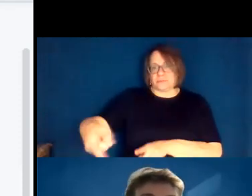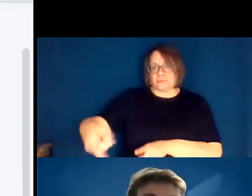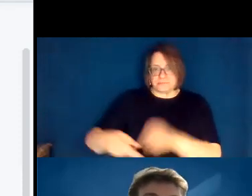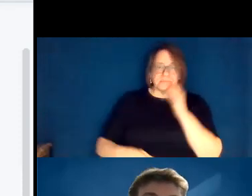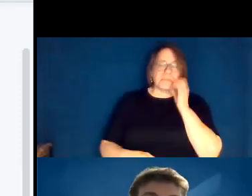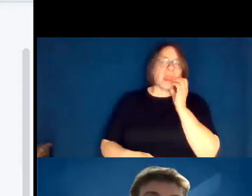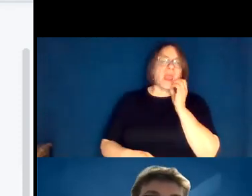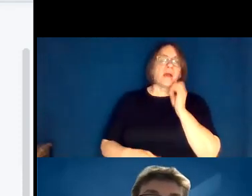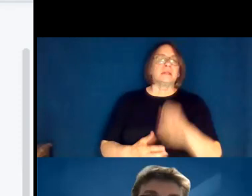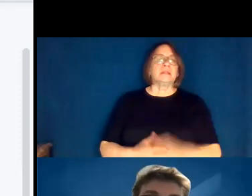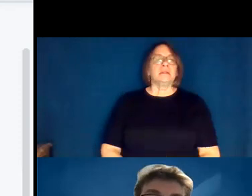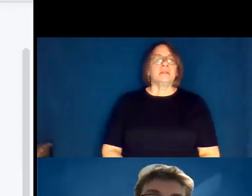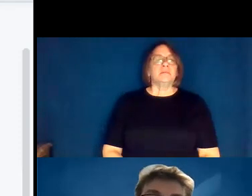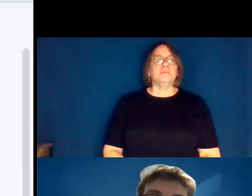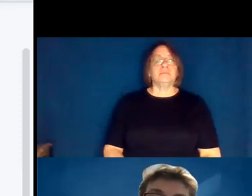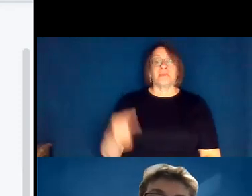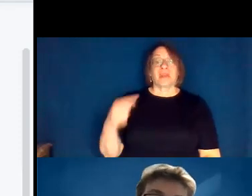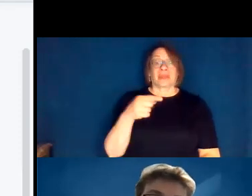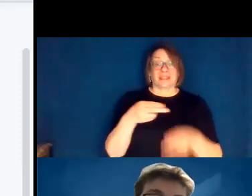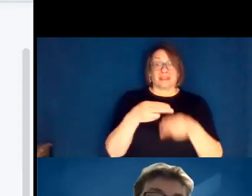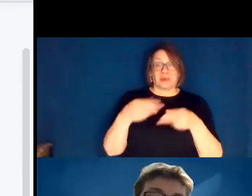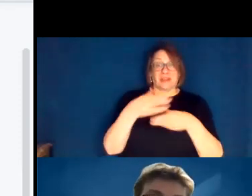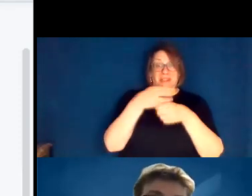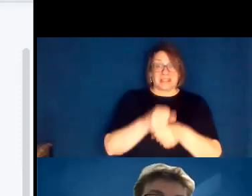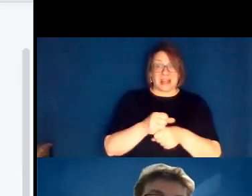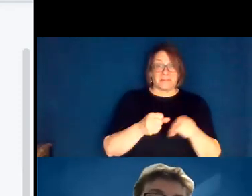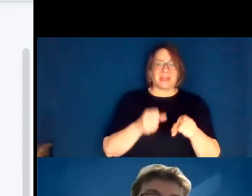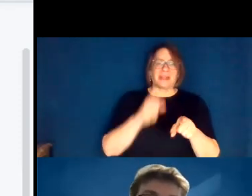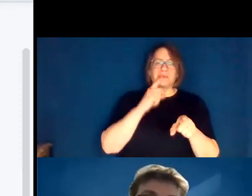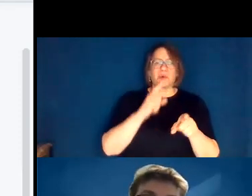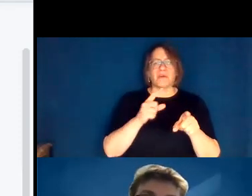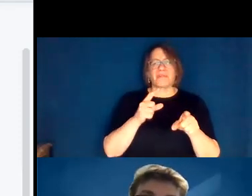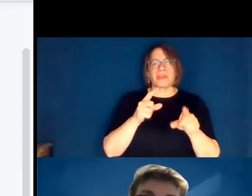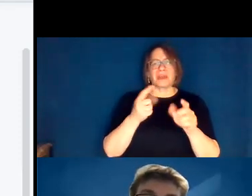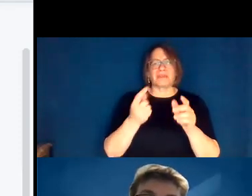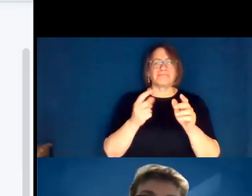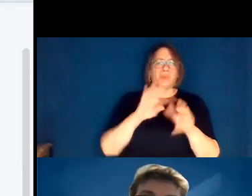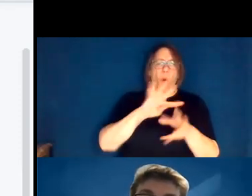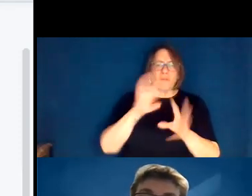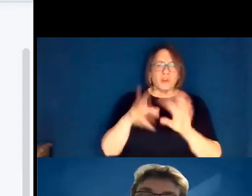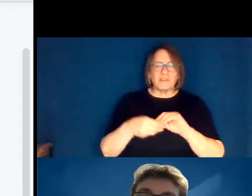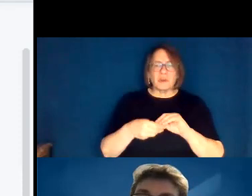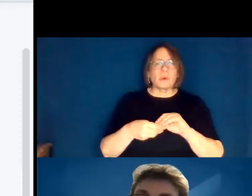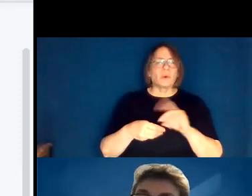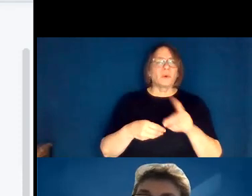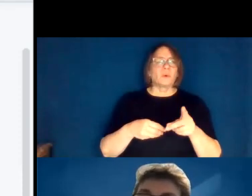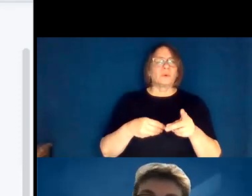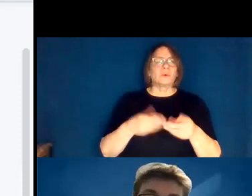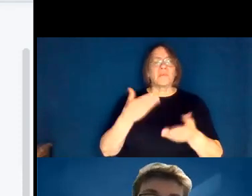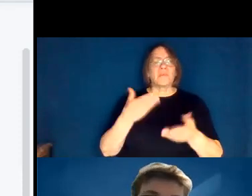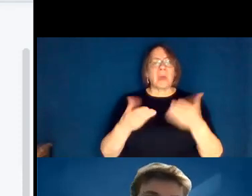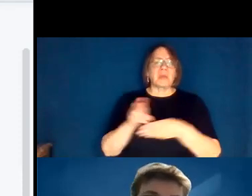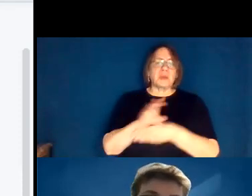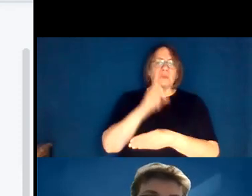So this brief statement is kind of the overview and may be used